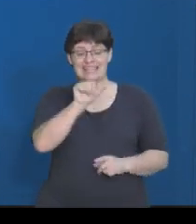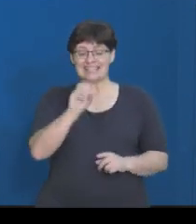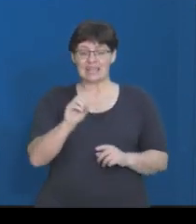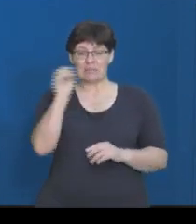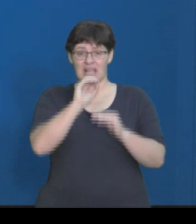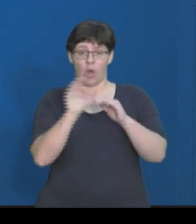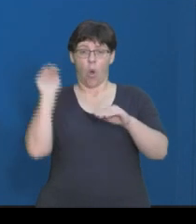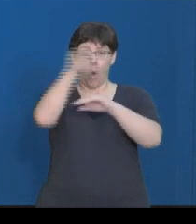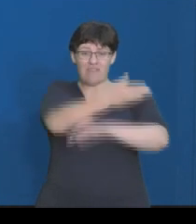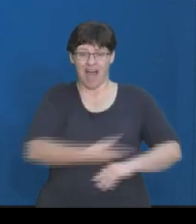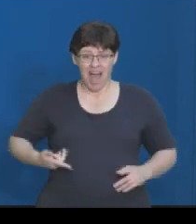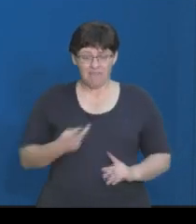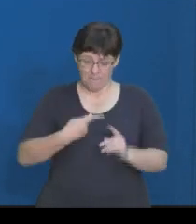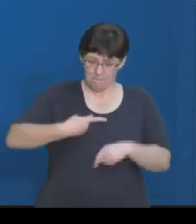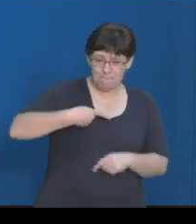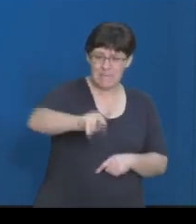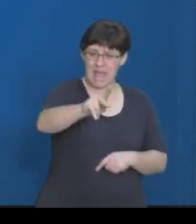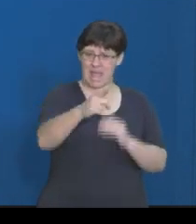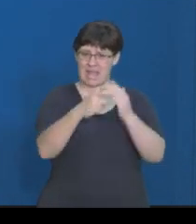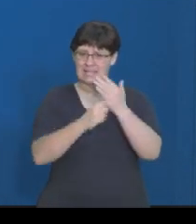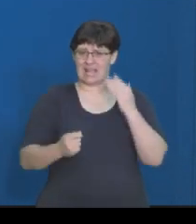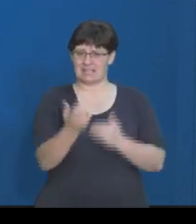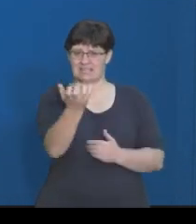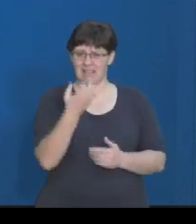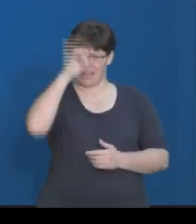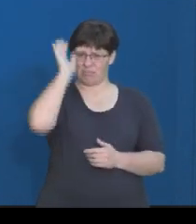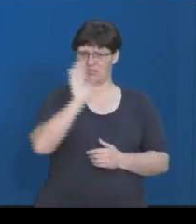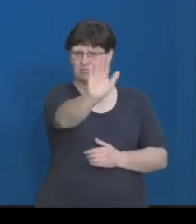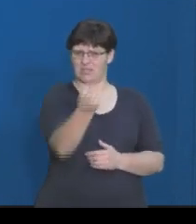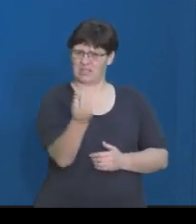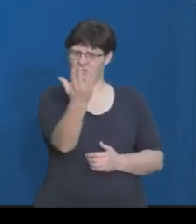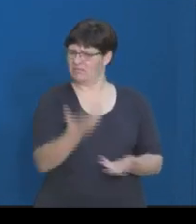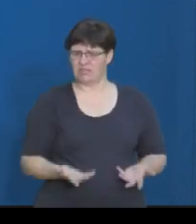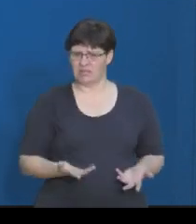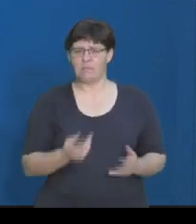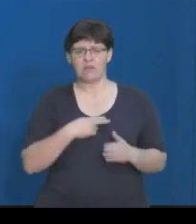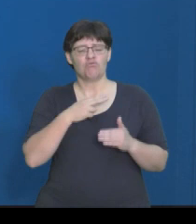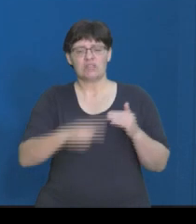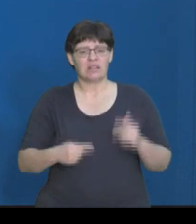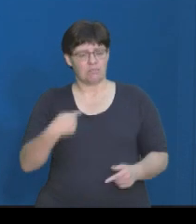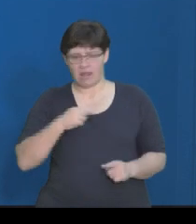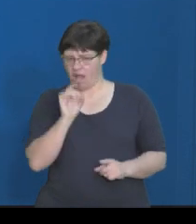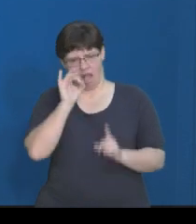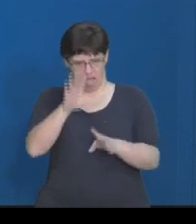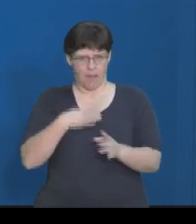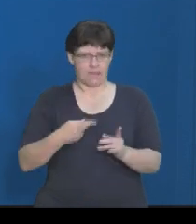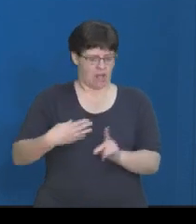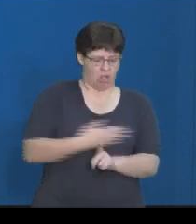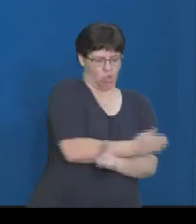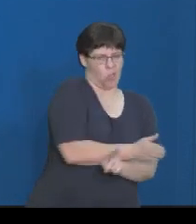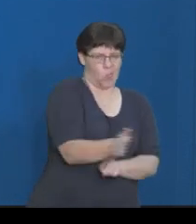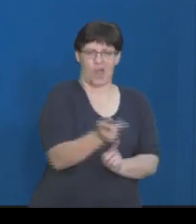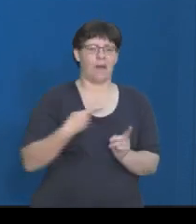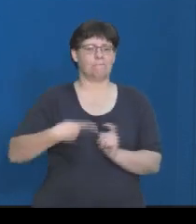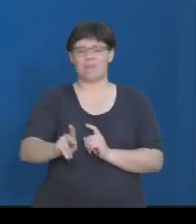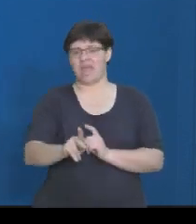60% of their income, will be going to the state, right? Resulting in tax evasion, where